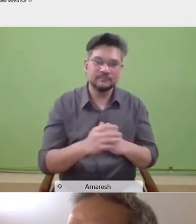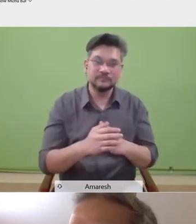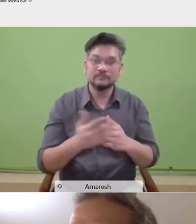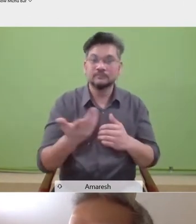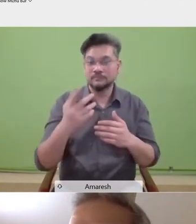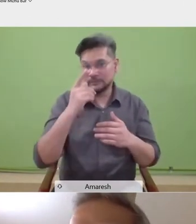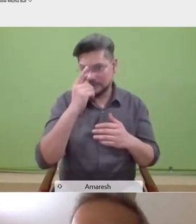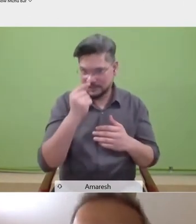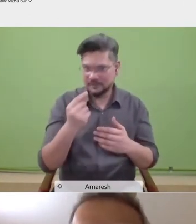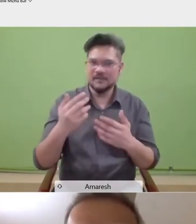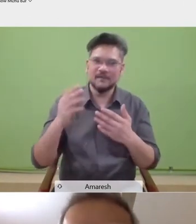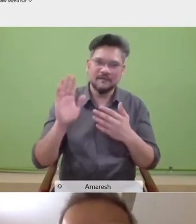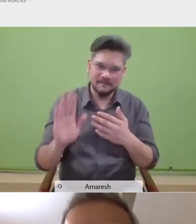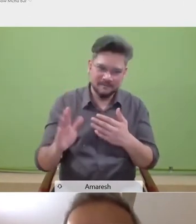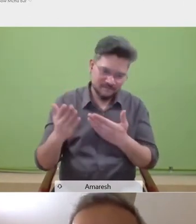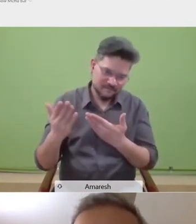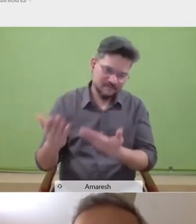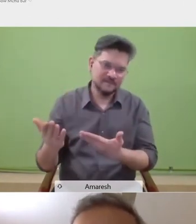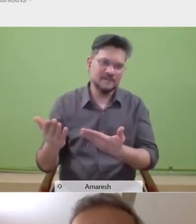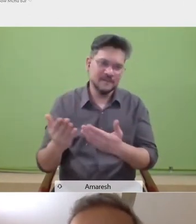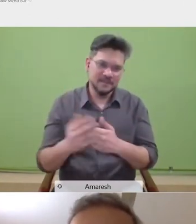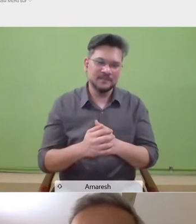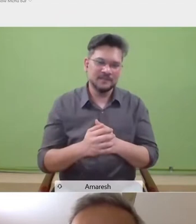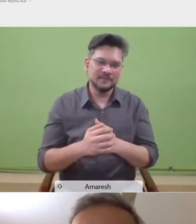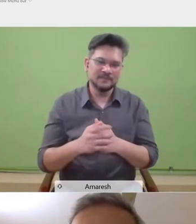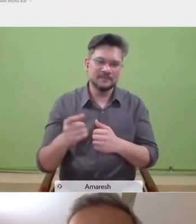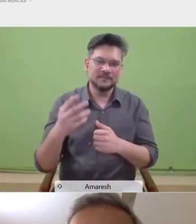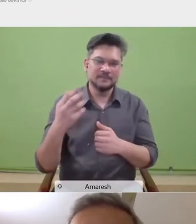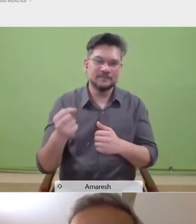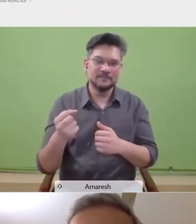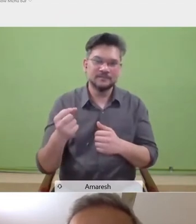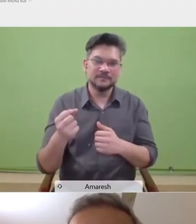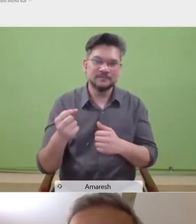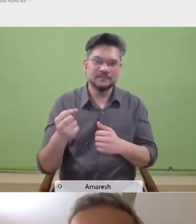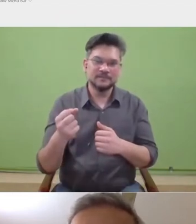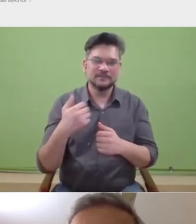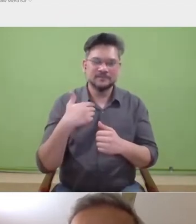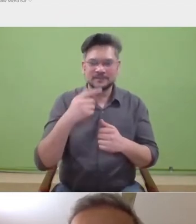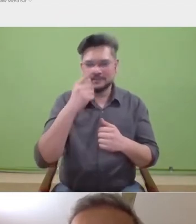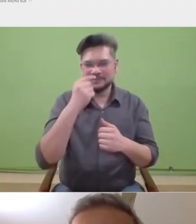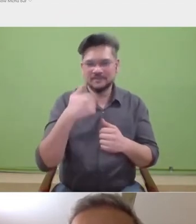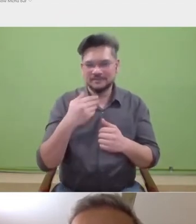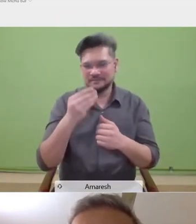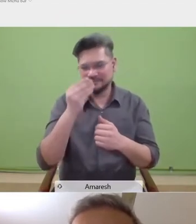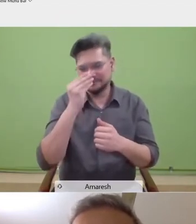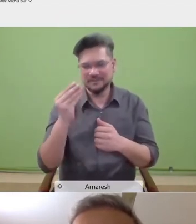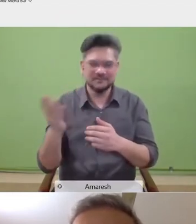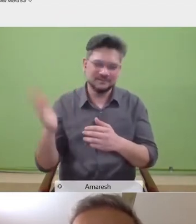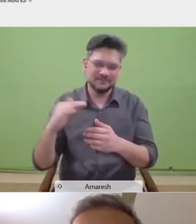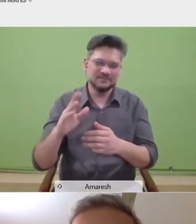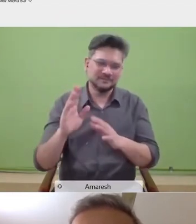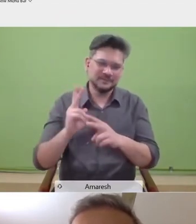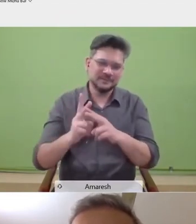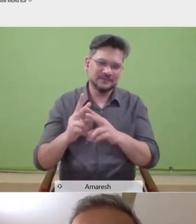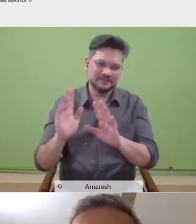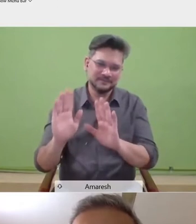here uh uh she has you know i requested her to stay back and of her own